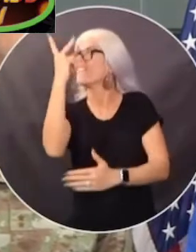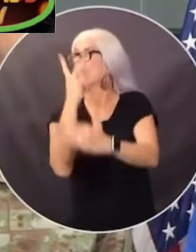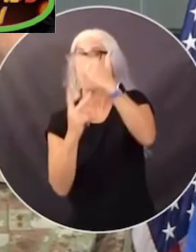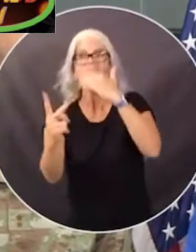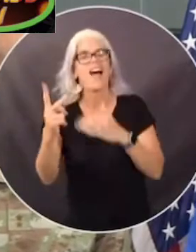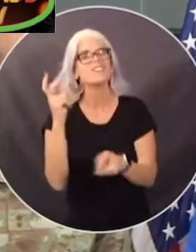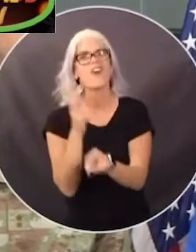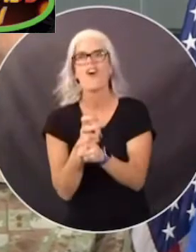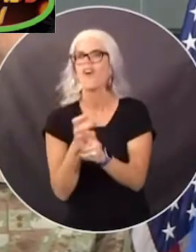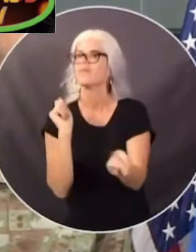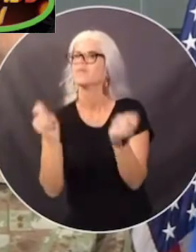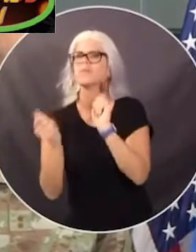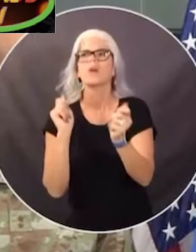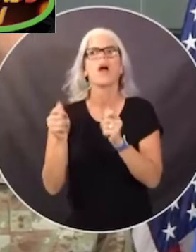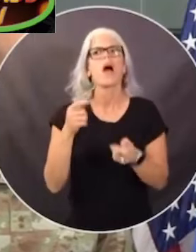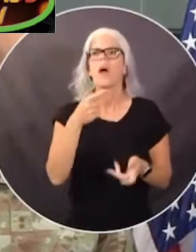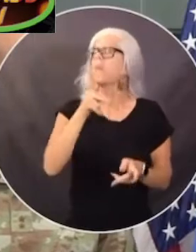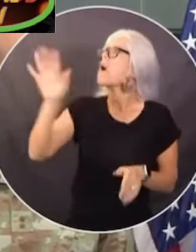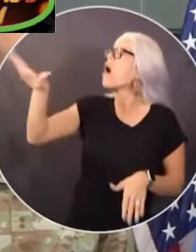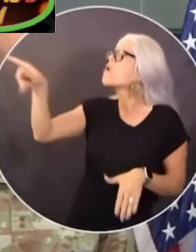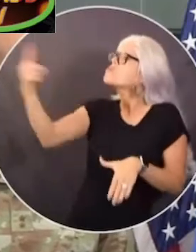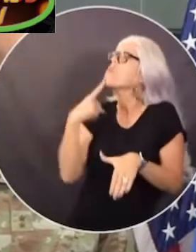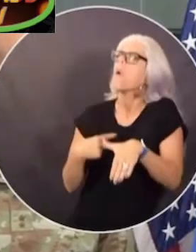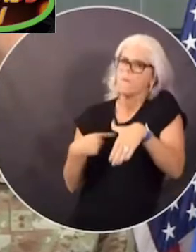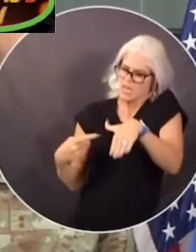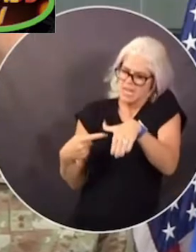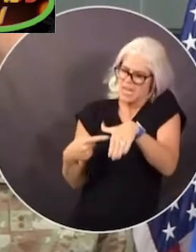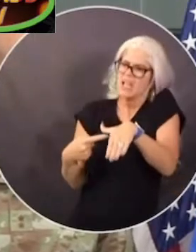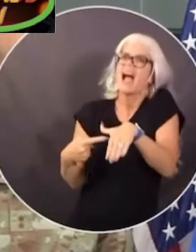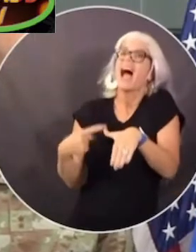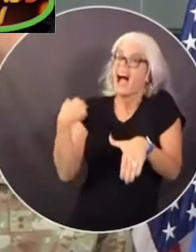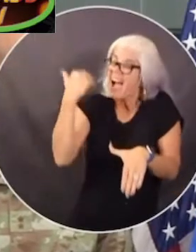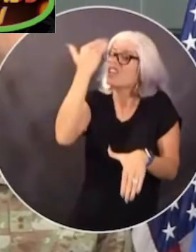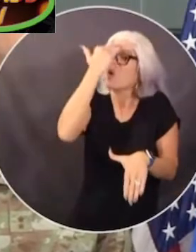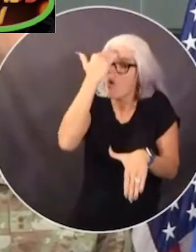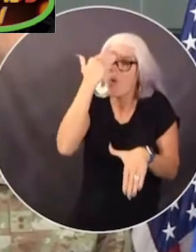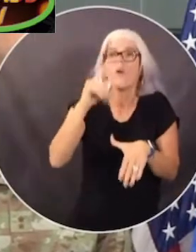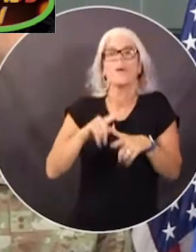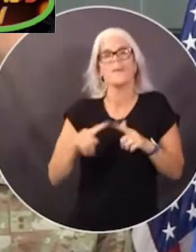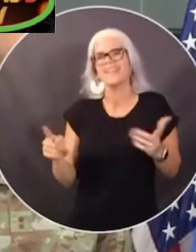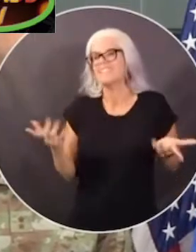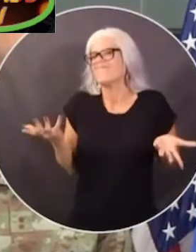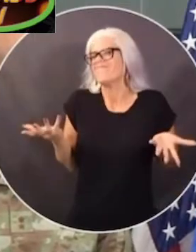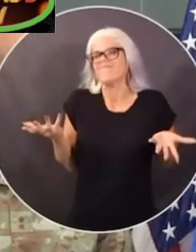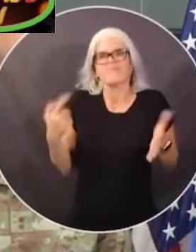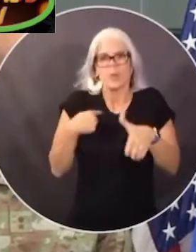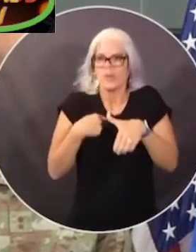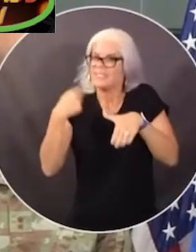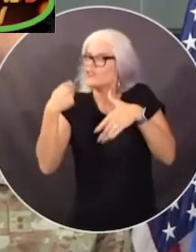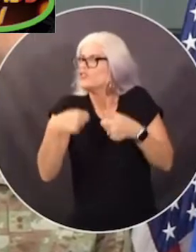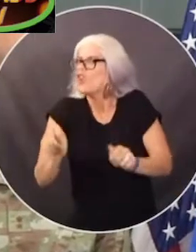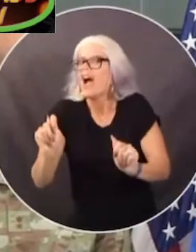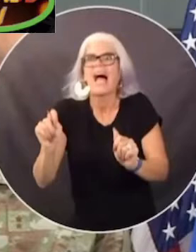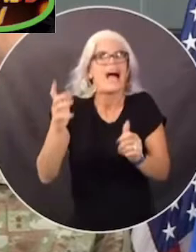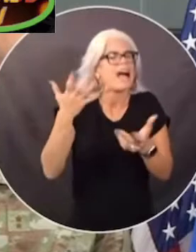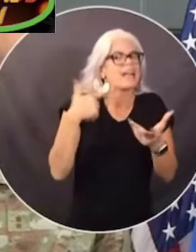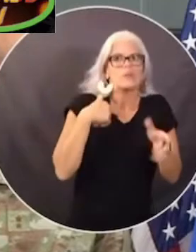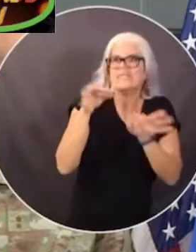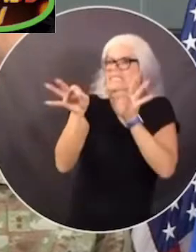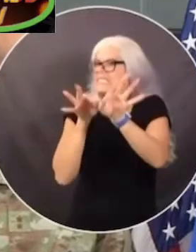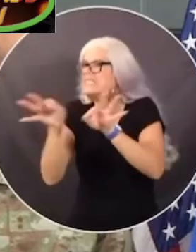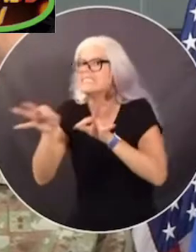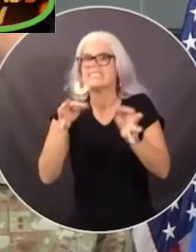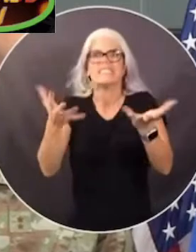well, you said it was there, then you said it was there. I think in the future, we tried to stress the uncertainty. When you have a model taking